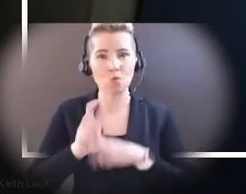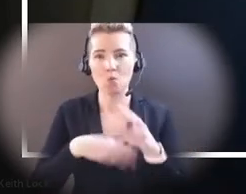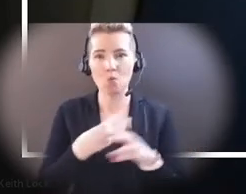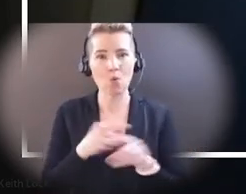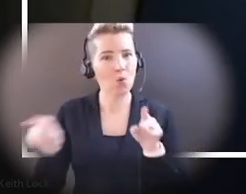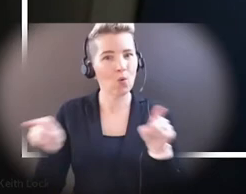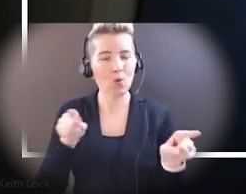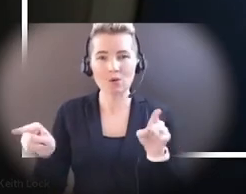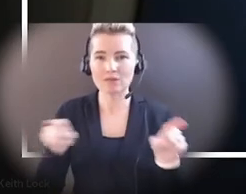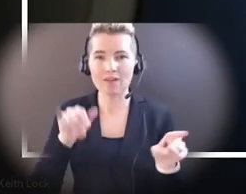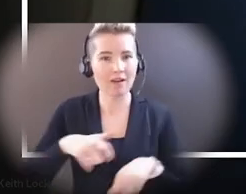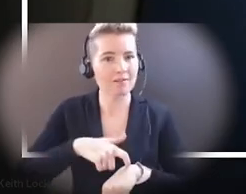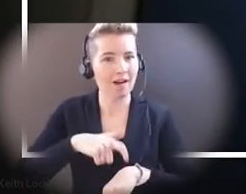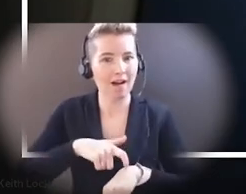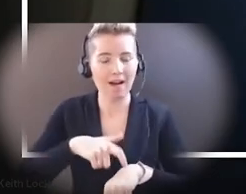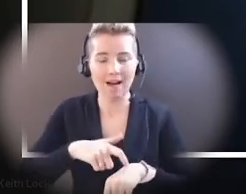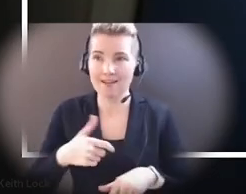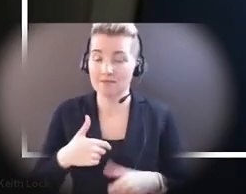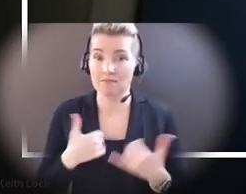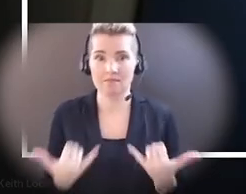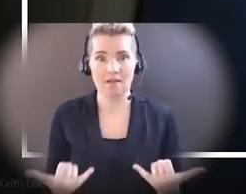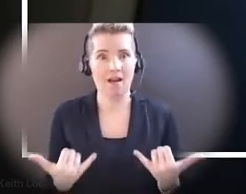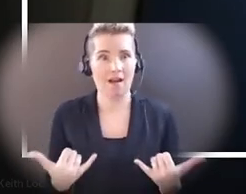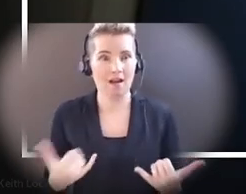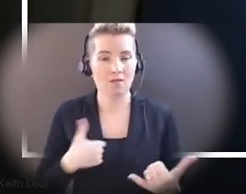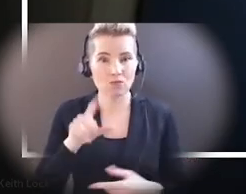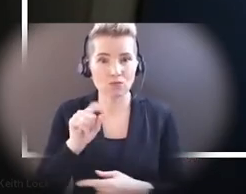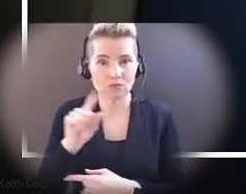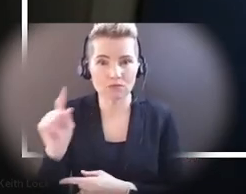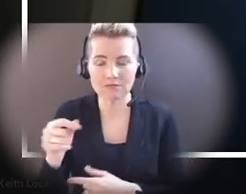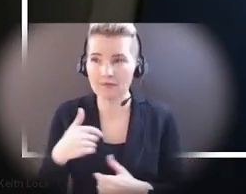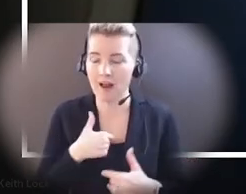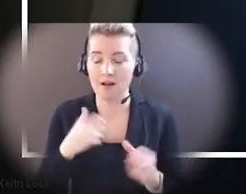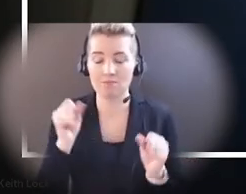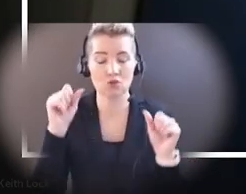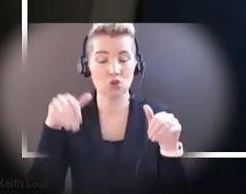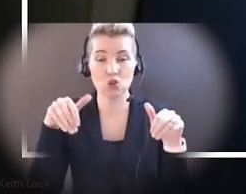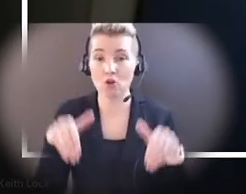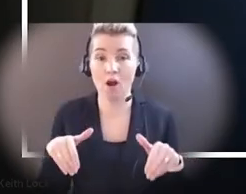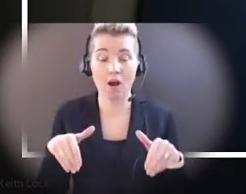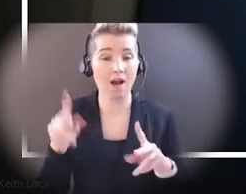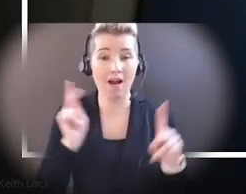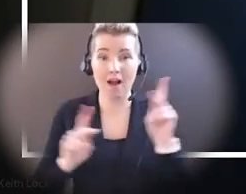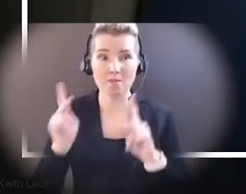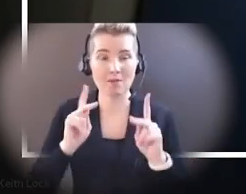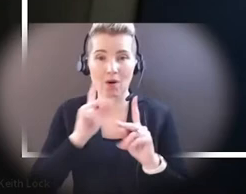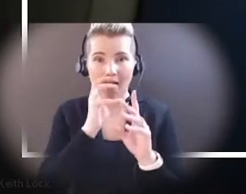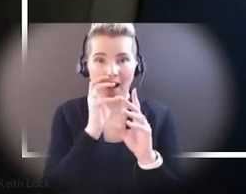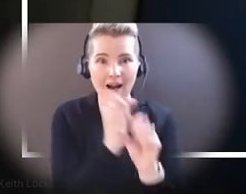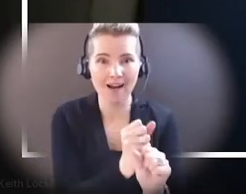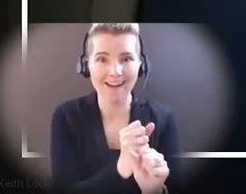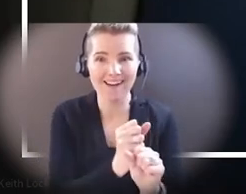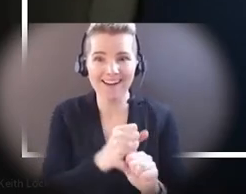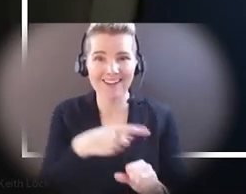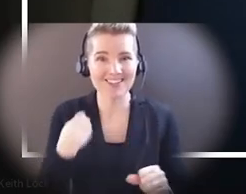It just blows my mind that people are interested in this topic and doing so well